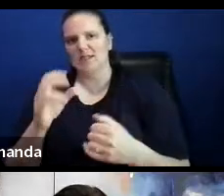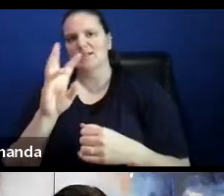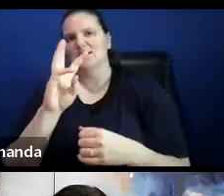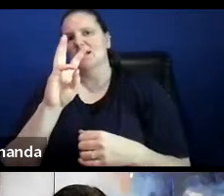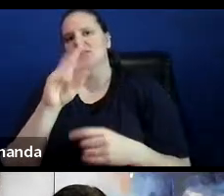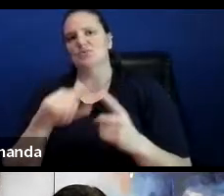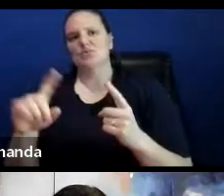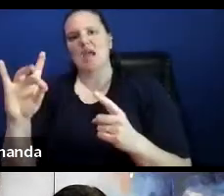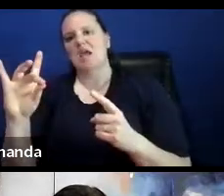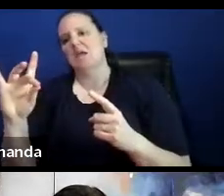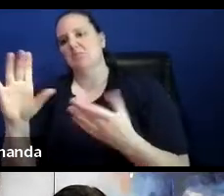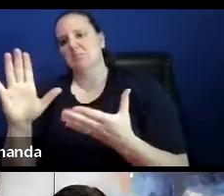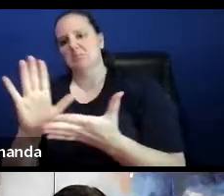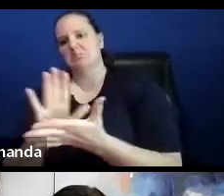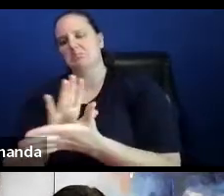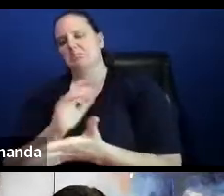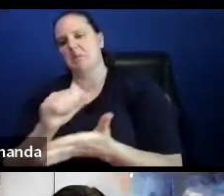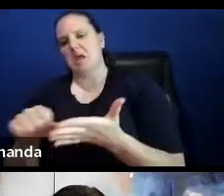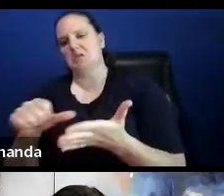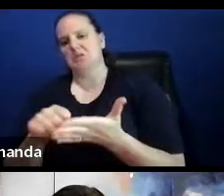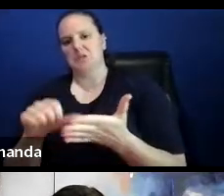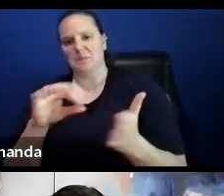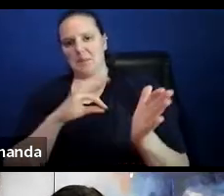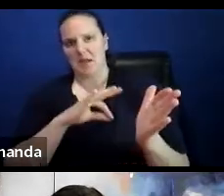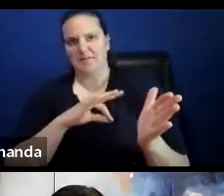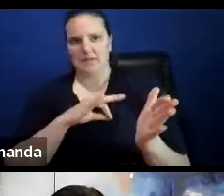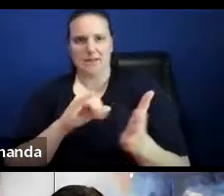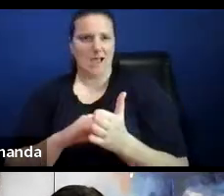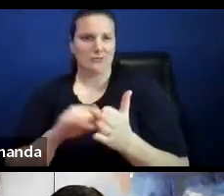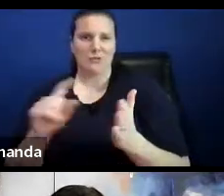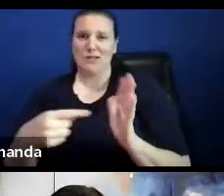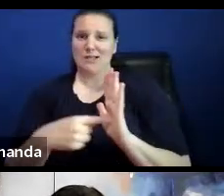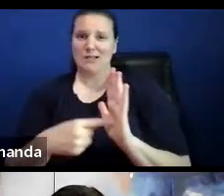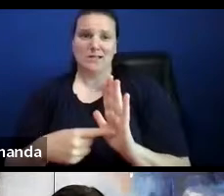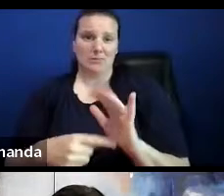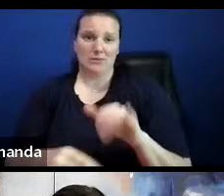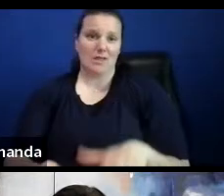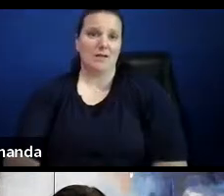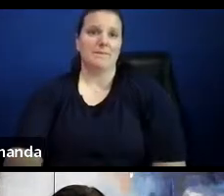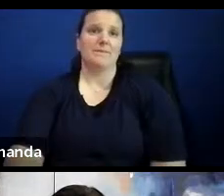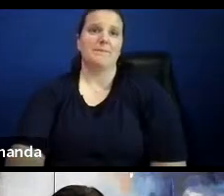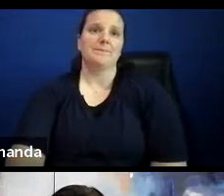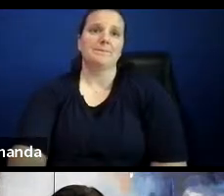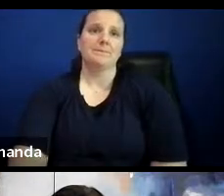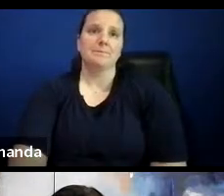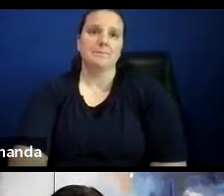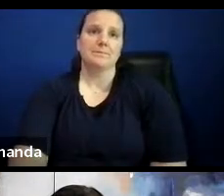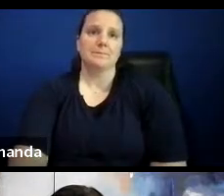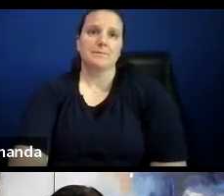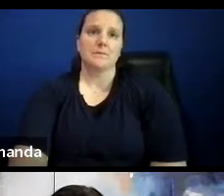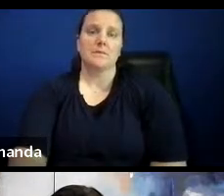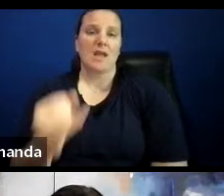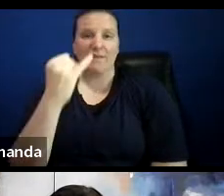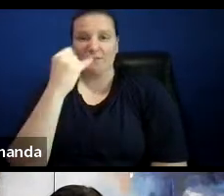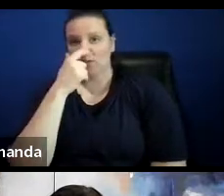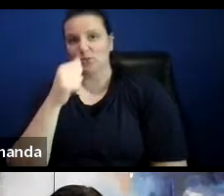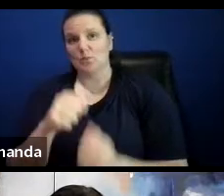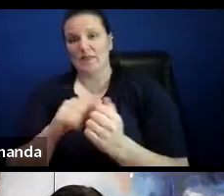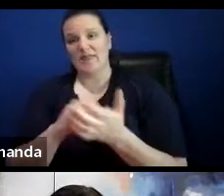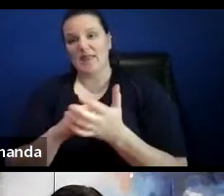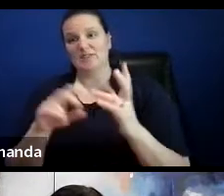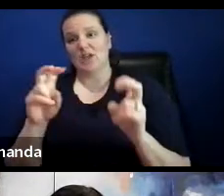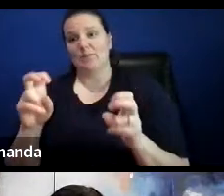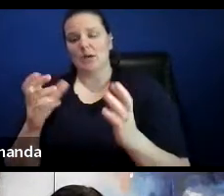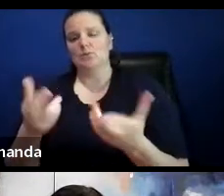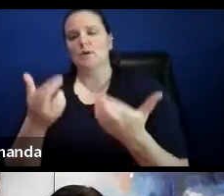of benefits, and these are just examples. So if you're interested in the topic, I'd recommend that you look